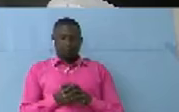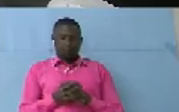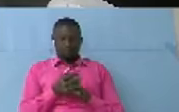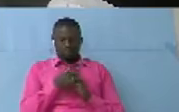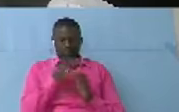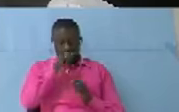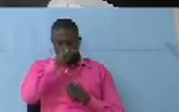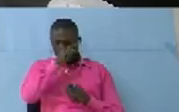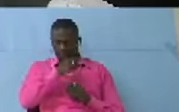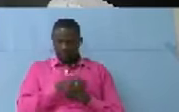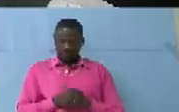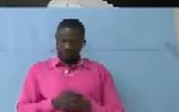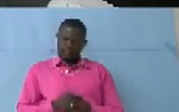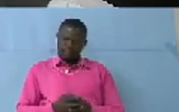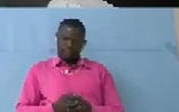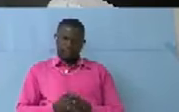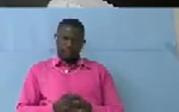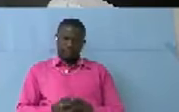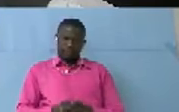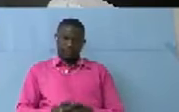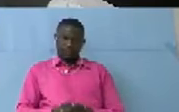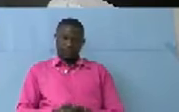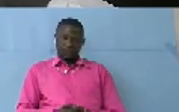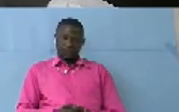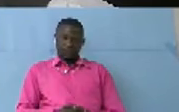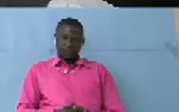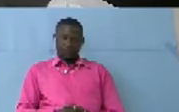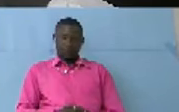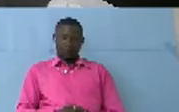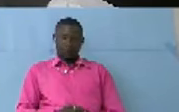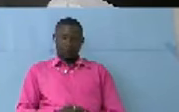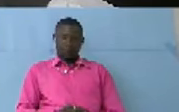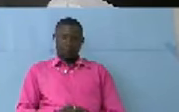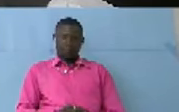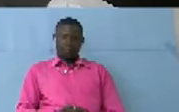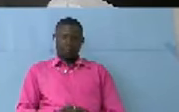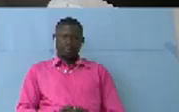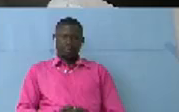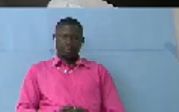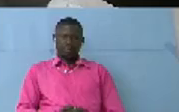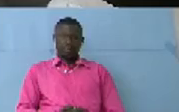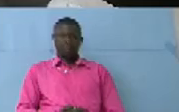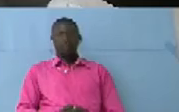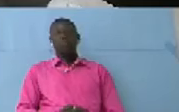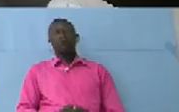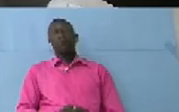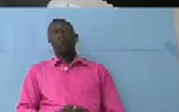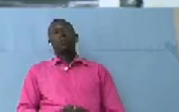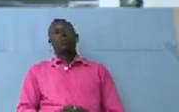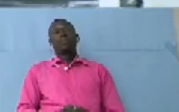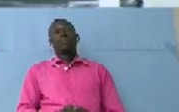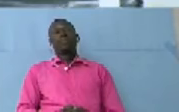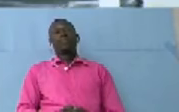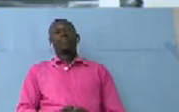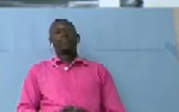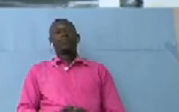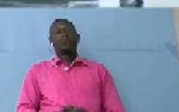nyamo kono ye lipo ye tayi bahama nyamo kono tumolem ye kurawata ye imasi ala.